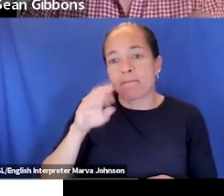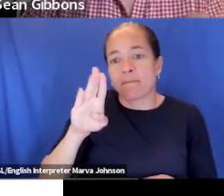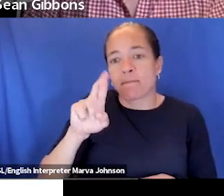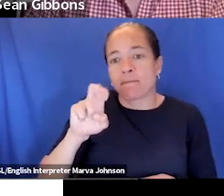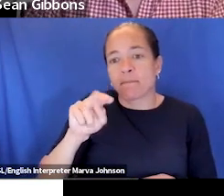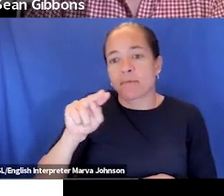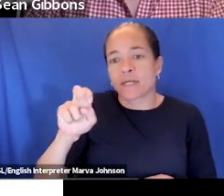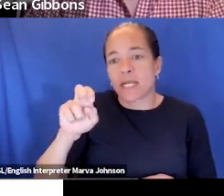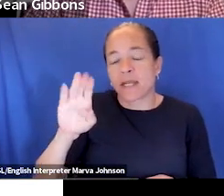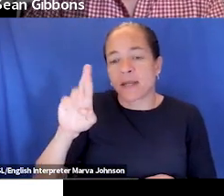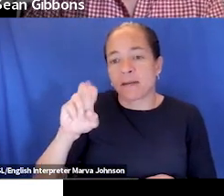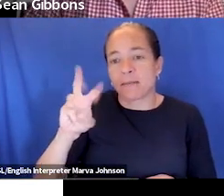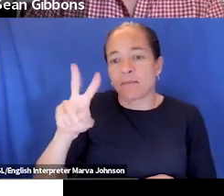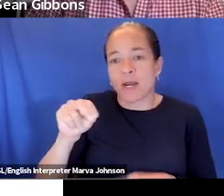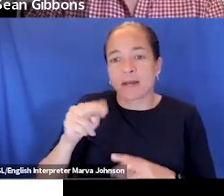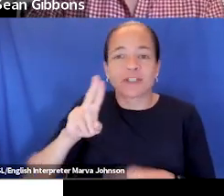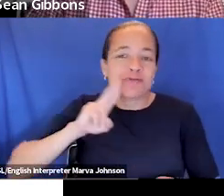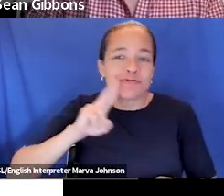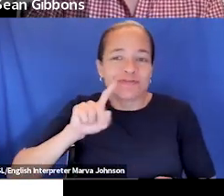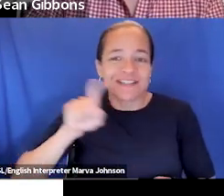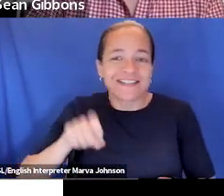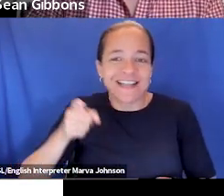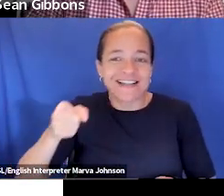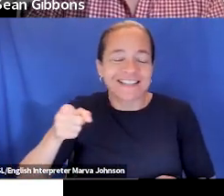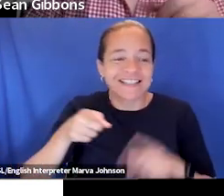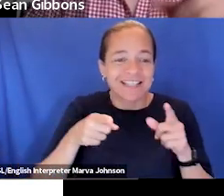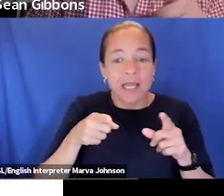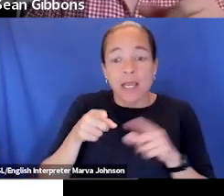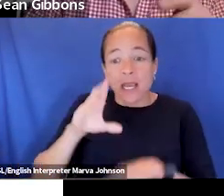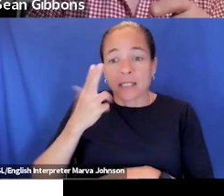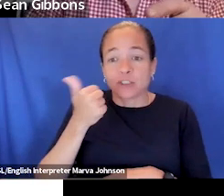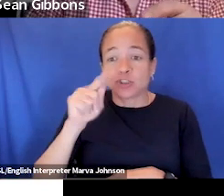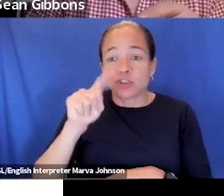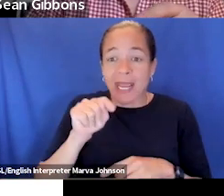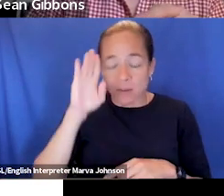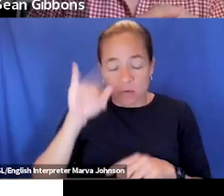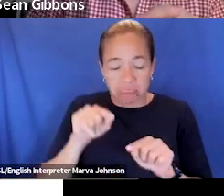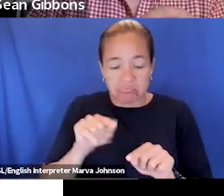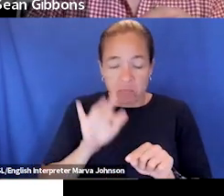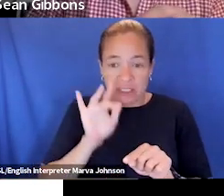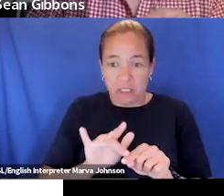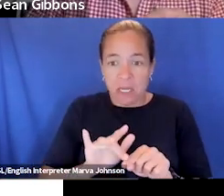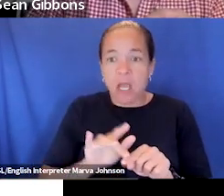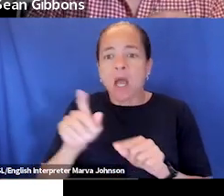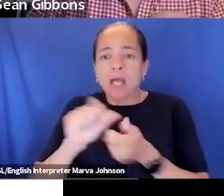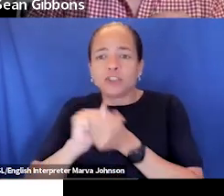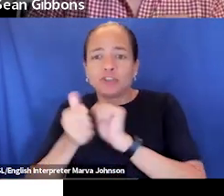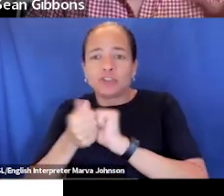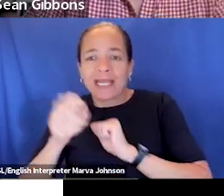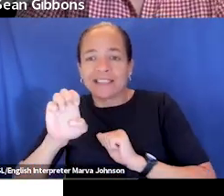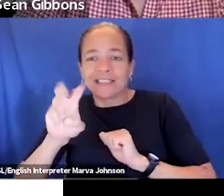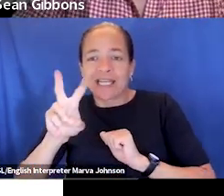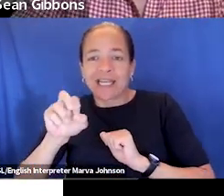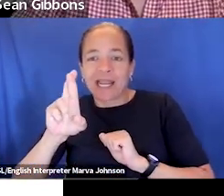is you're going to put your name into the chat. You'll find that down there, a little button that says chat. Make sure it's talking to everyone, or it might say all panelists